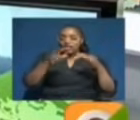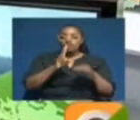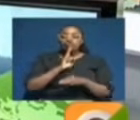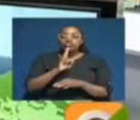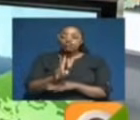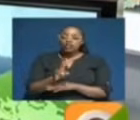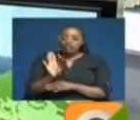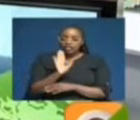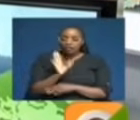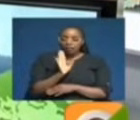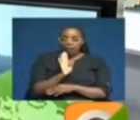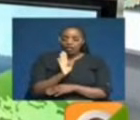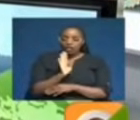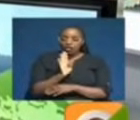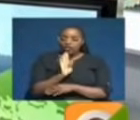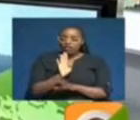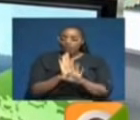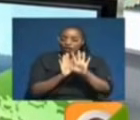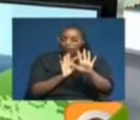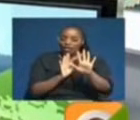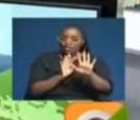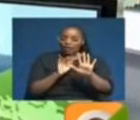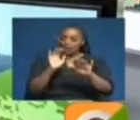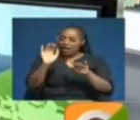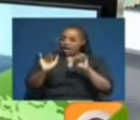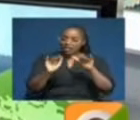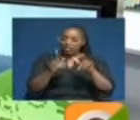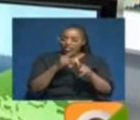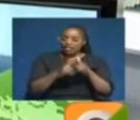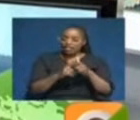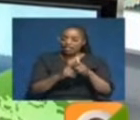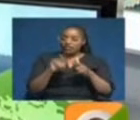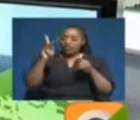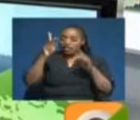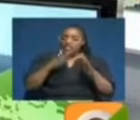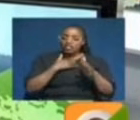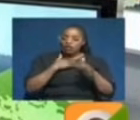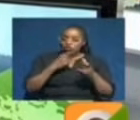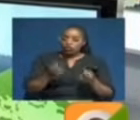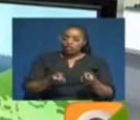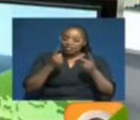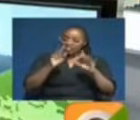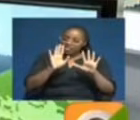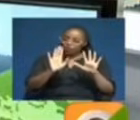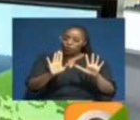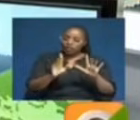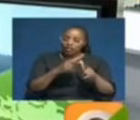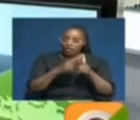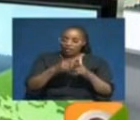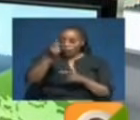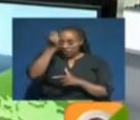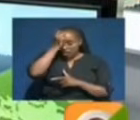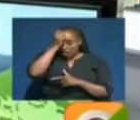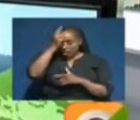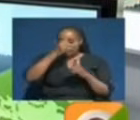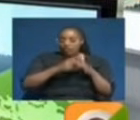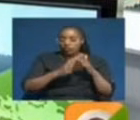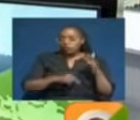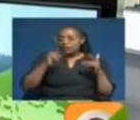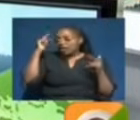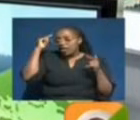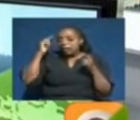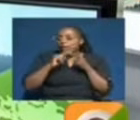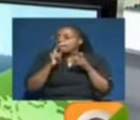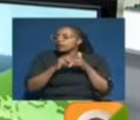billion. Let me ask you. Let me even take it another way. Kenyans want to understand this. Let's just understand. For what